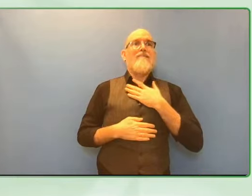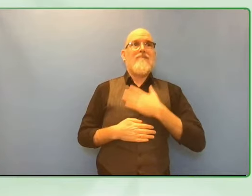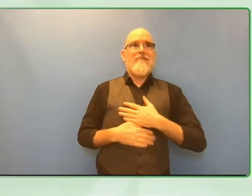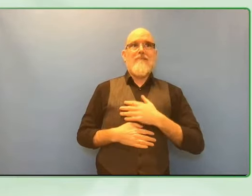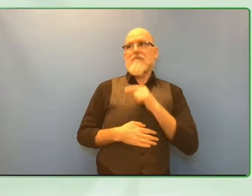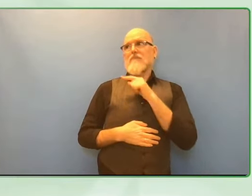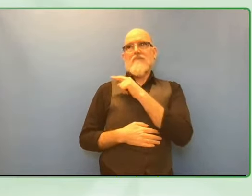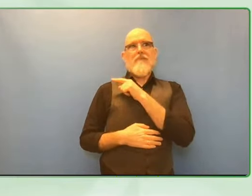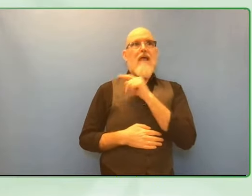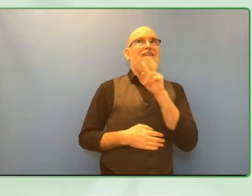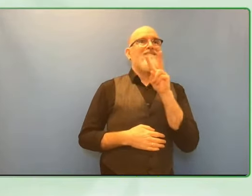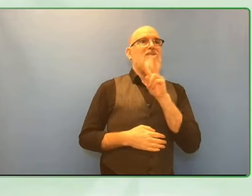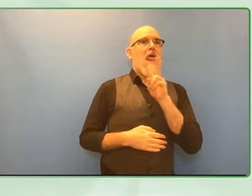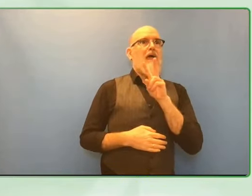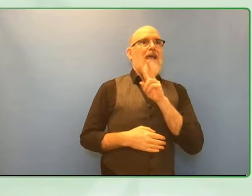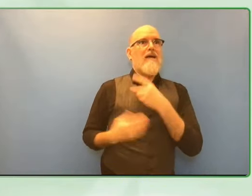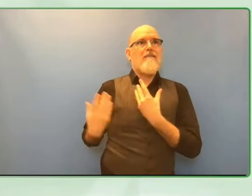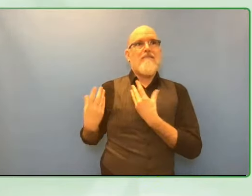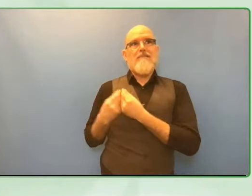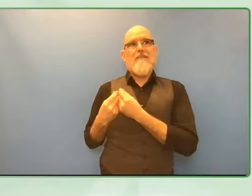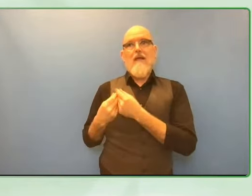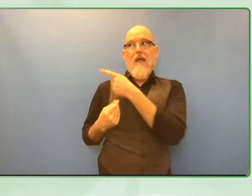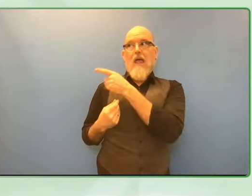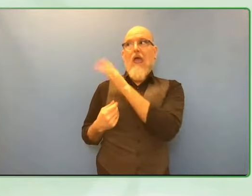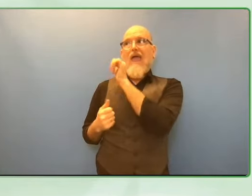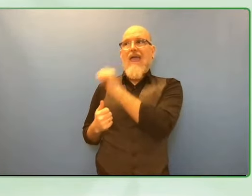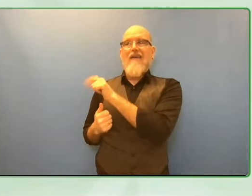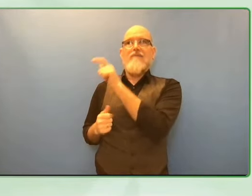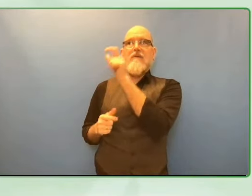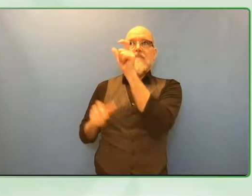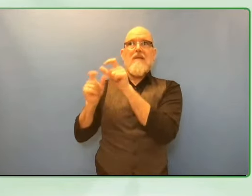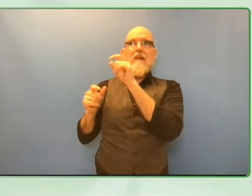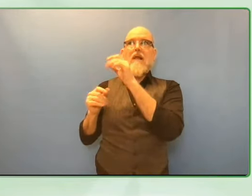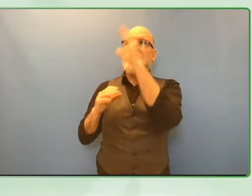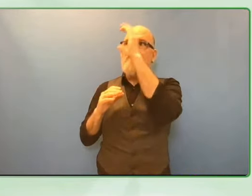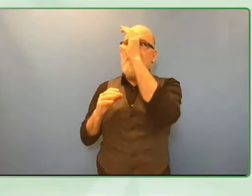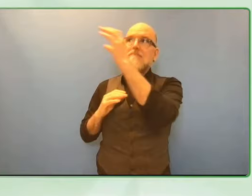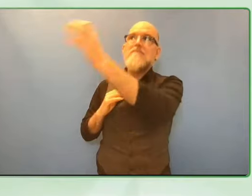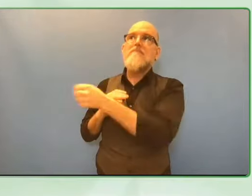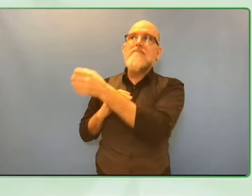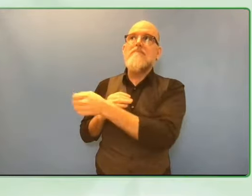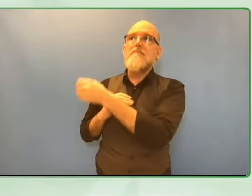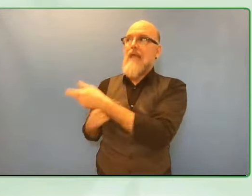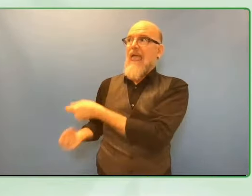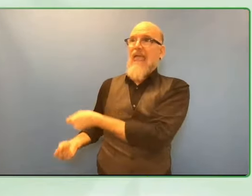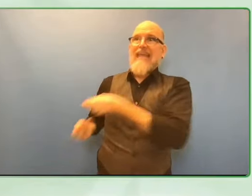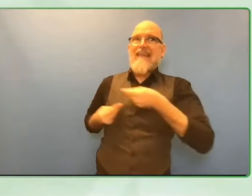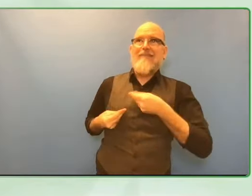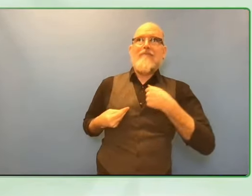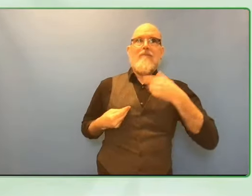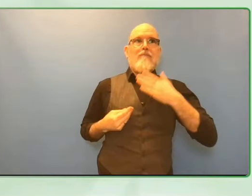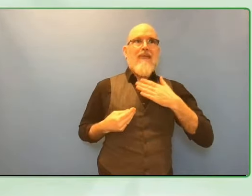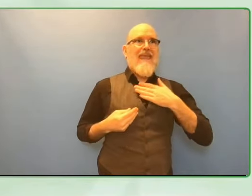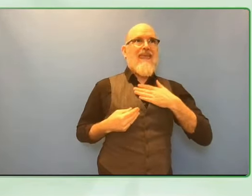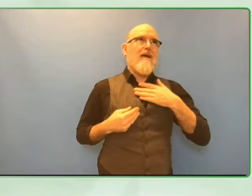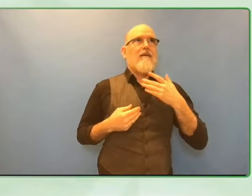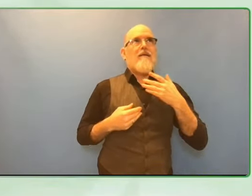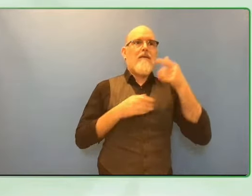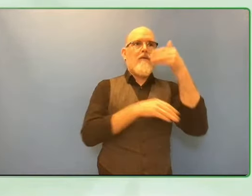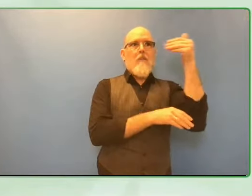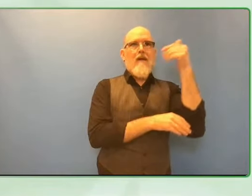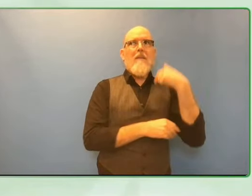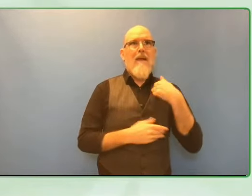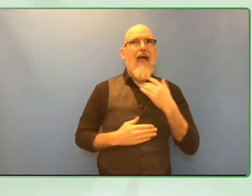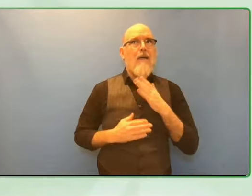can bring people to the job. That's it. That's my motivation. Everybody who wants a job has to get a